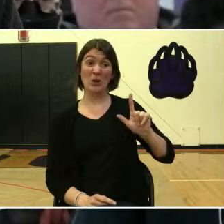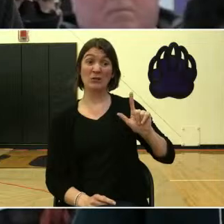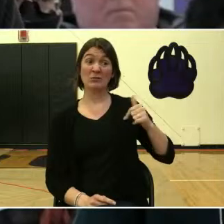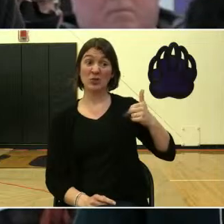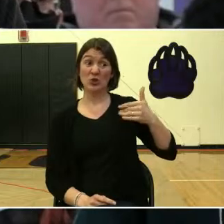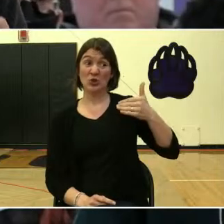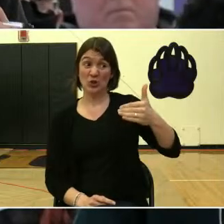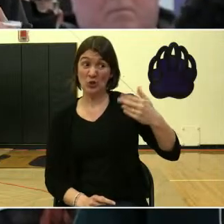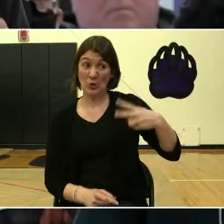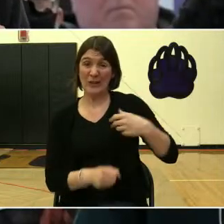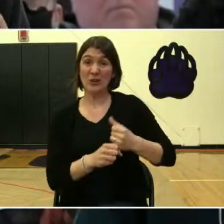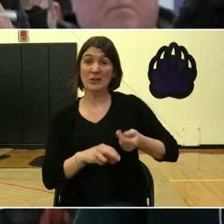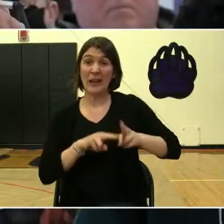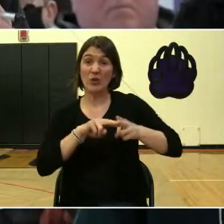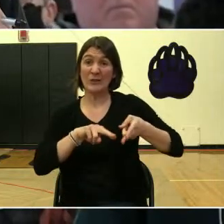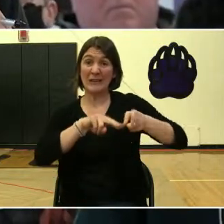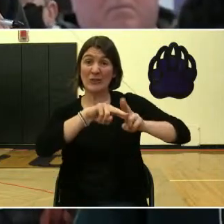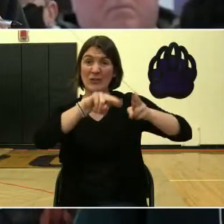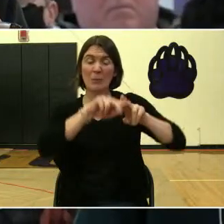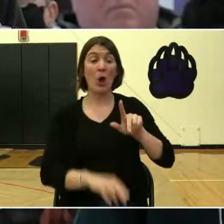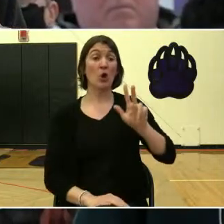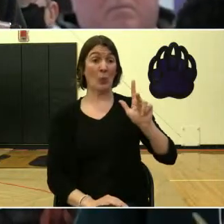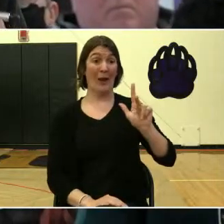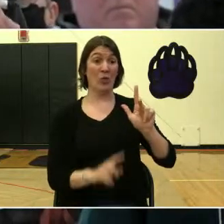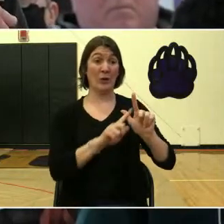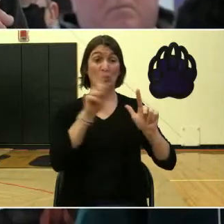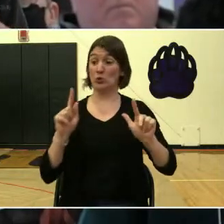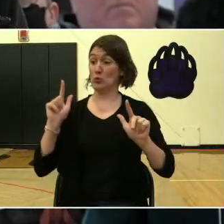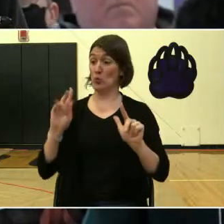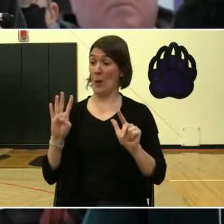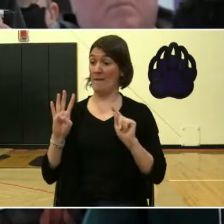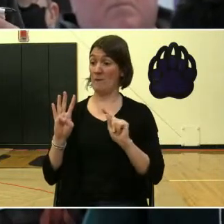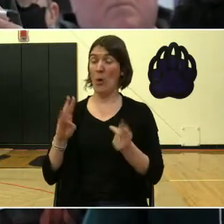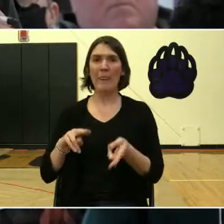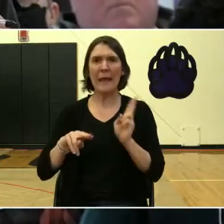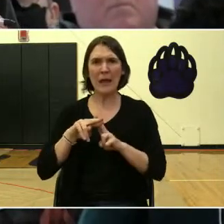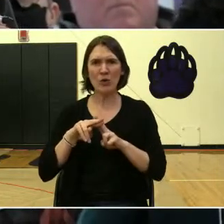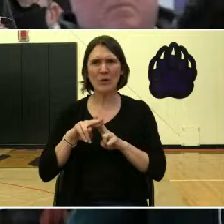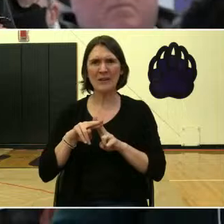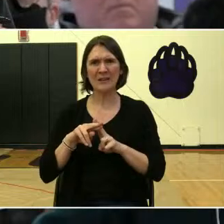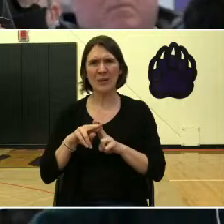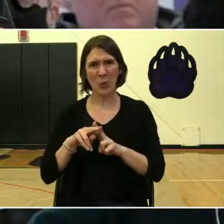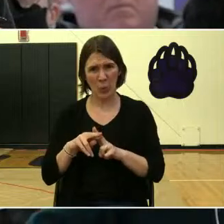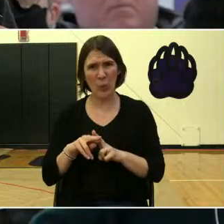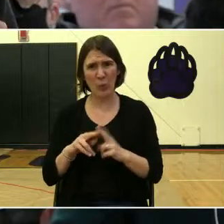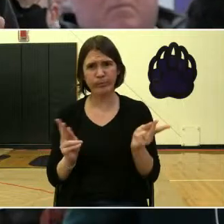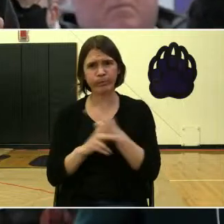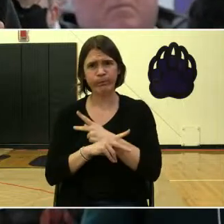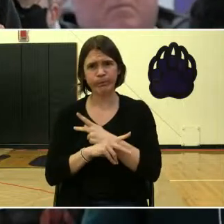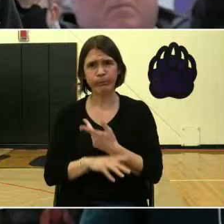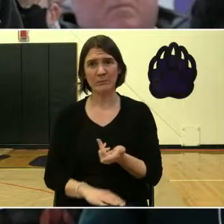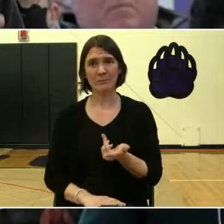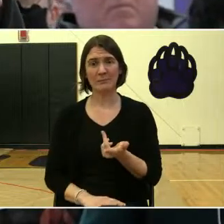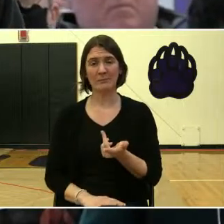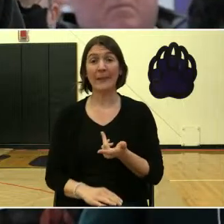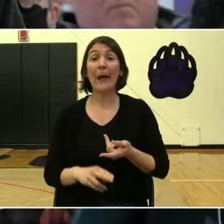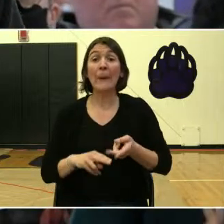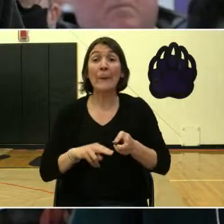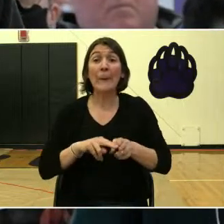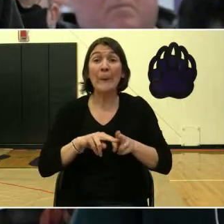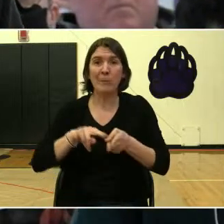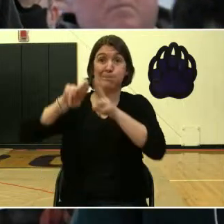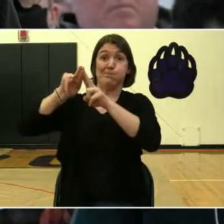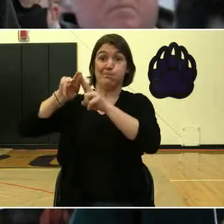23 but 23 to 24 the increase is steeper and then it's